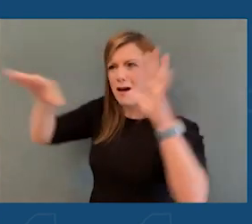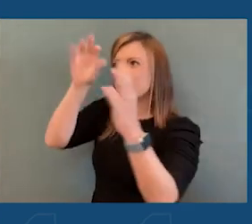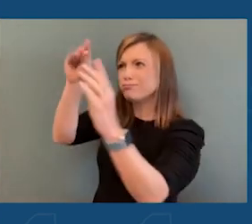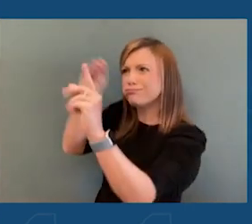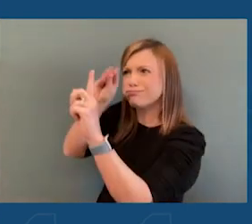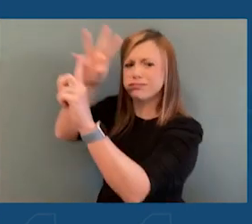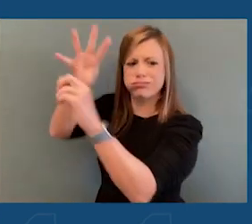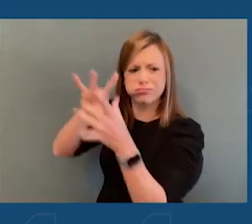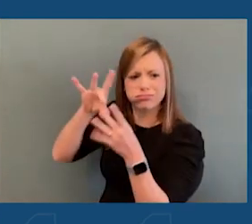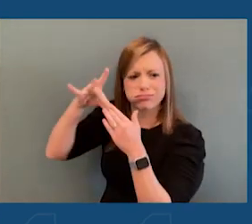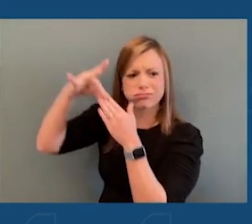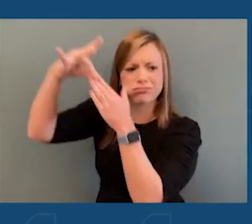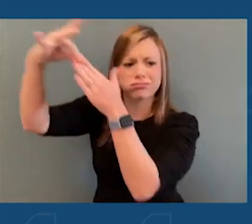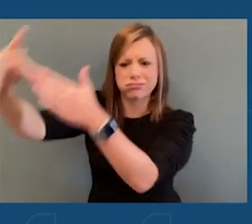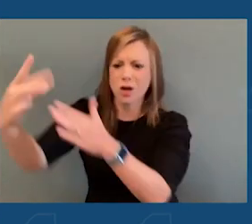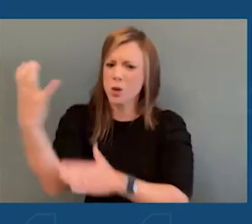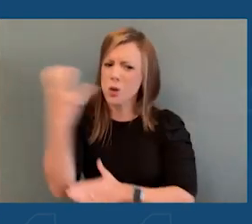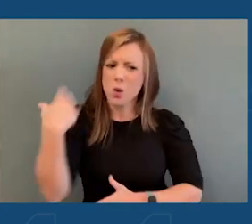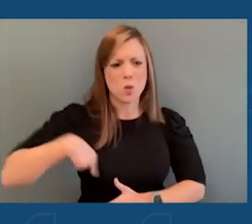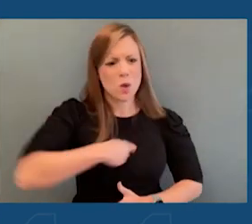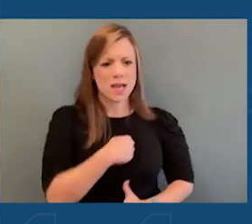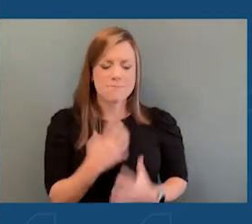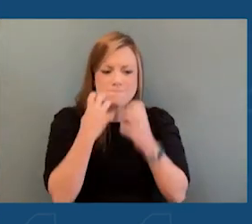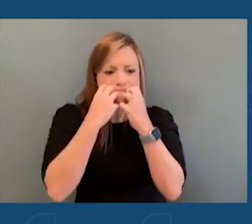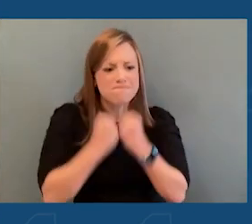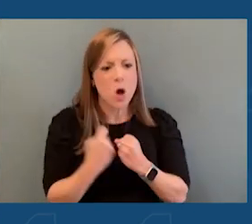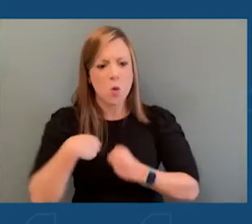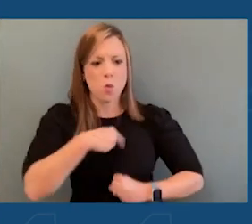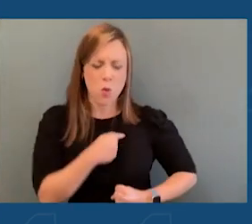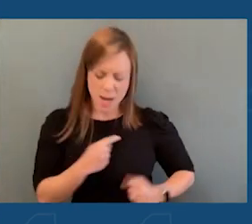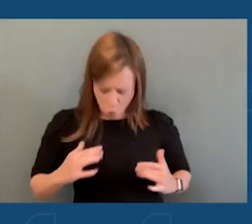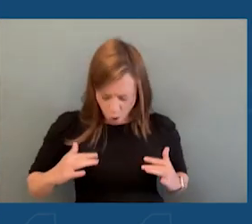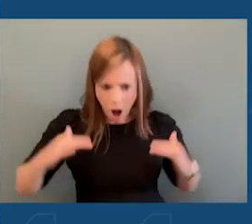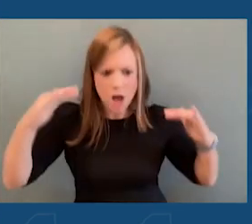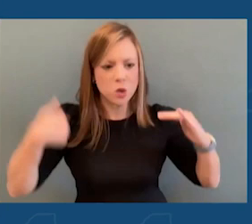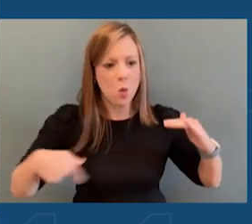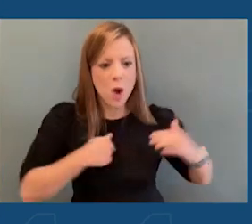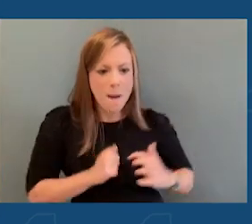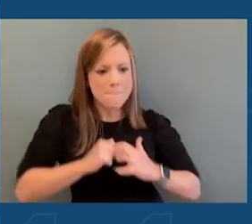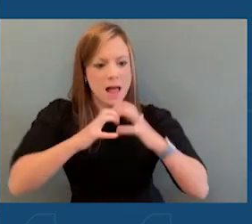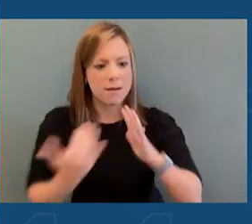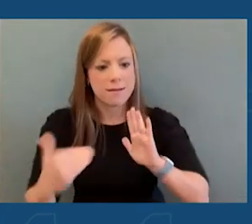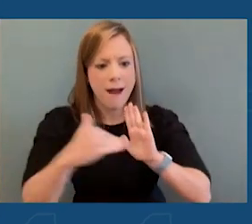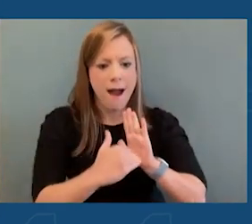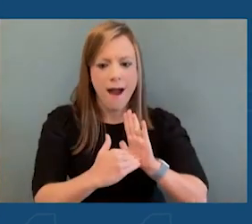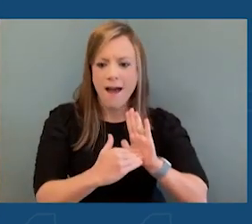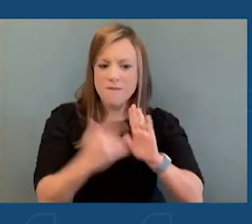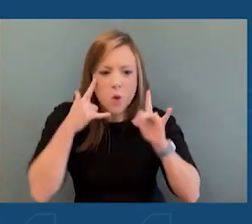care. As we rise. We rebuild. And forever dare.